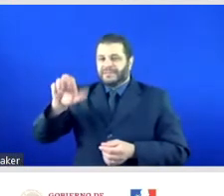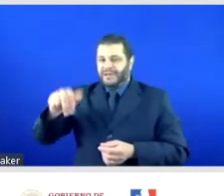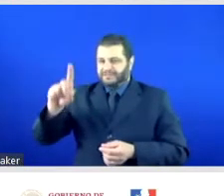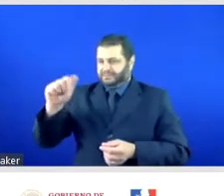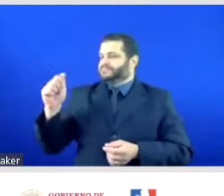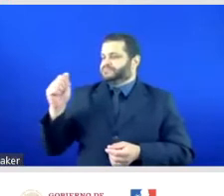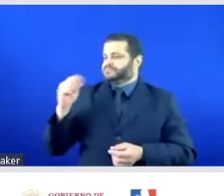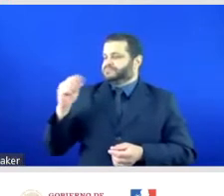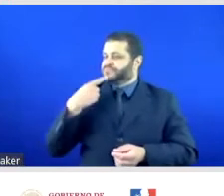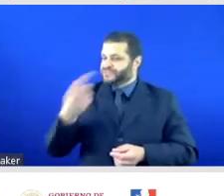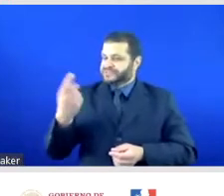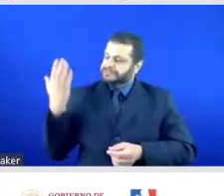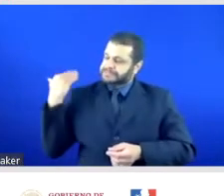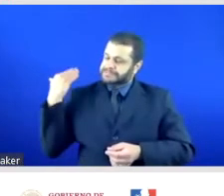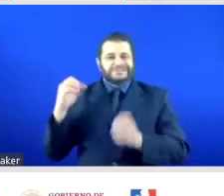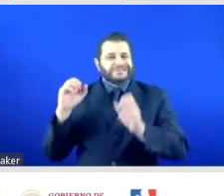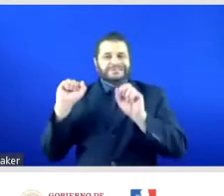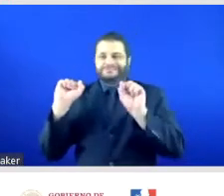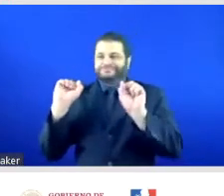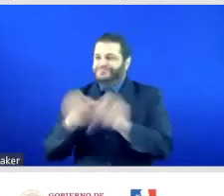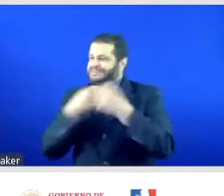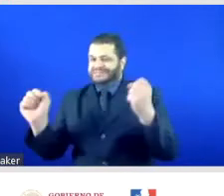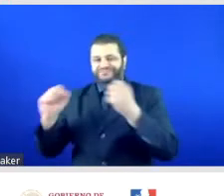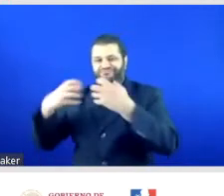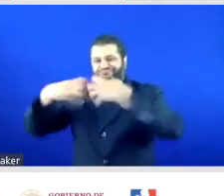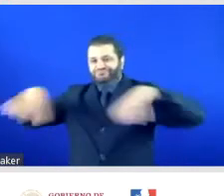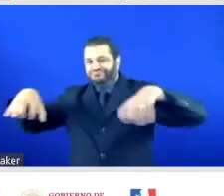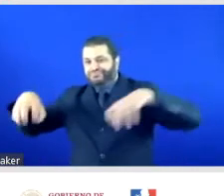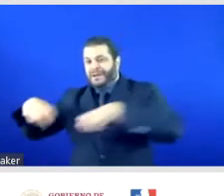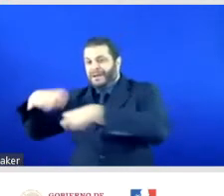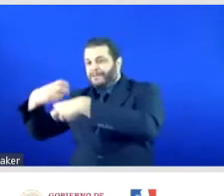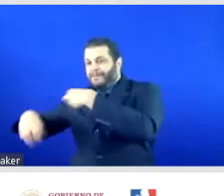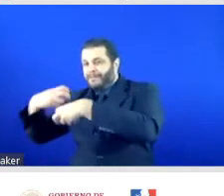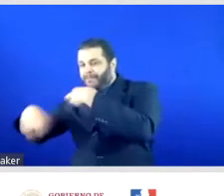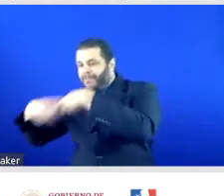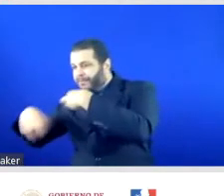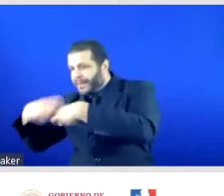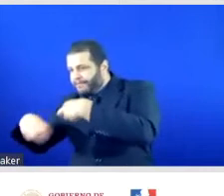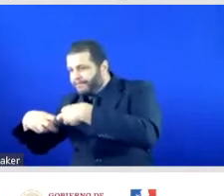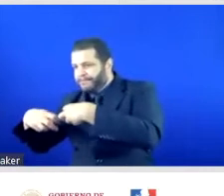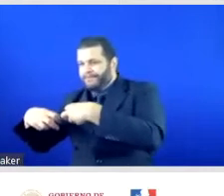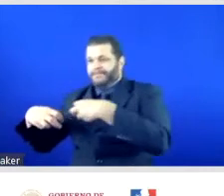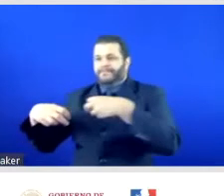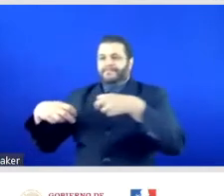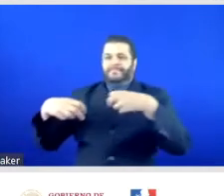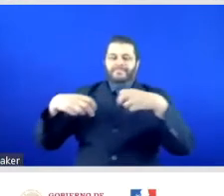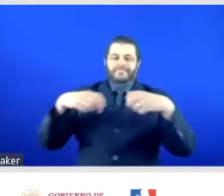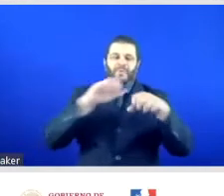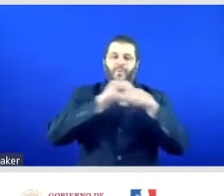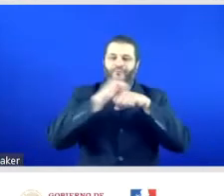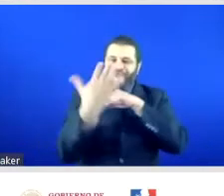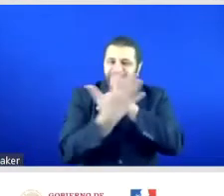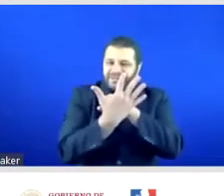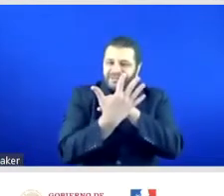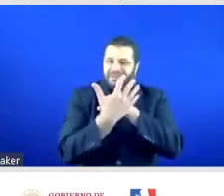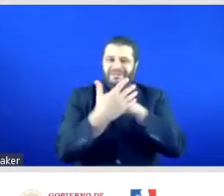pandemic from the climate emergency. We've also heard Jennifer talk about eco-anxiety. And in the